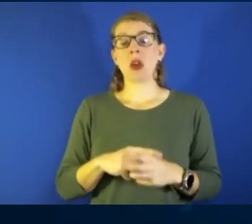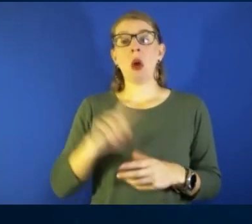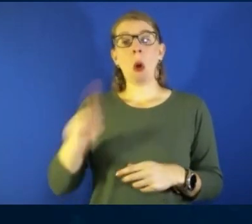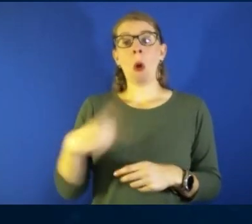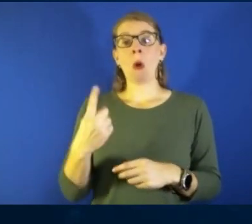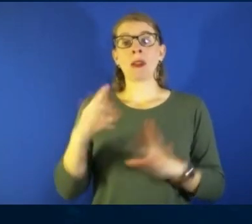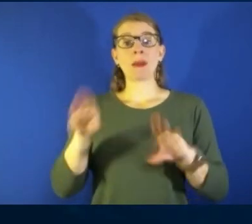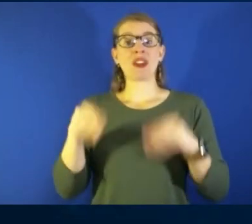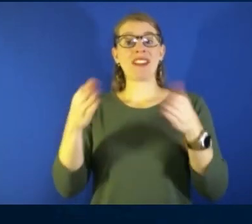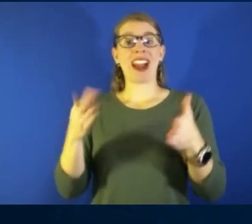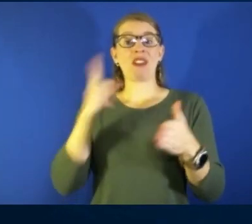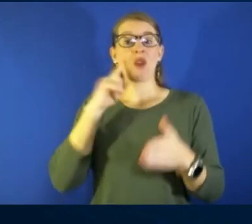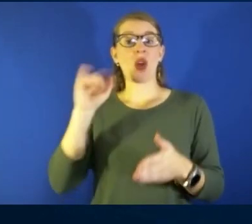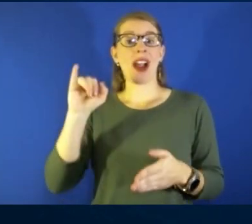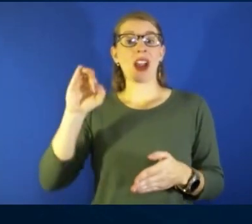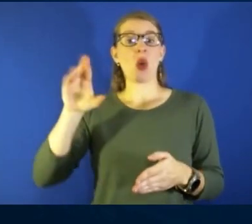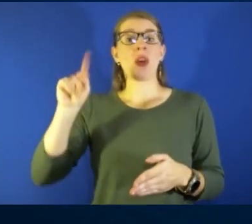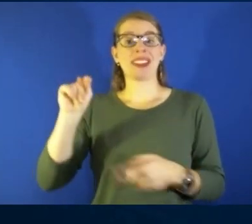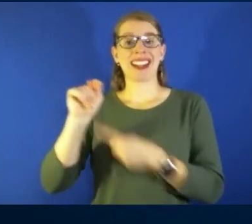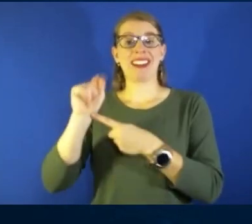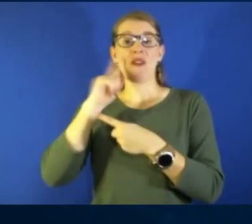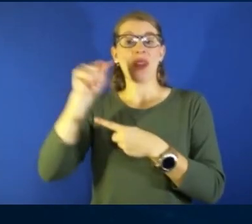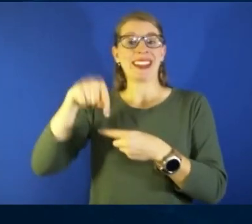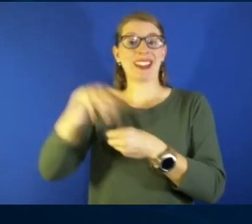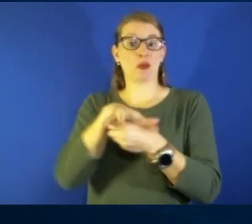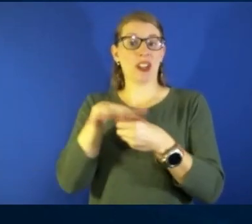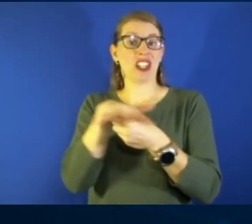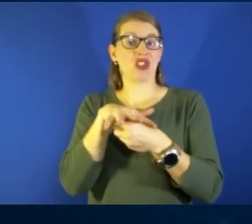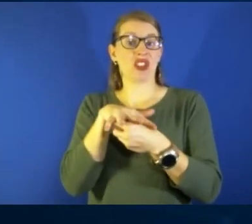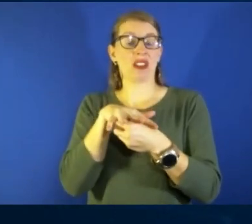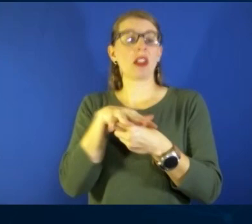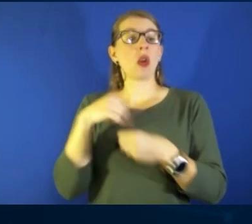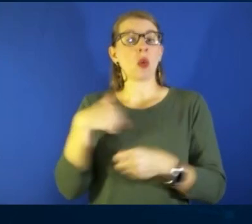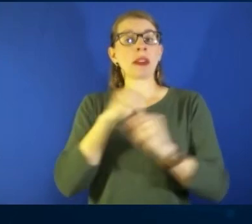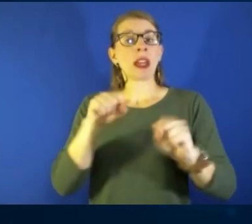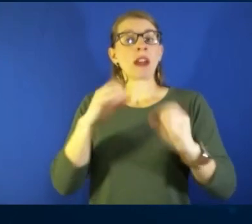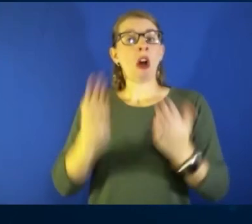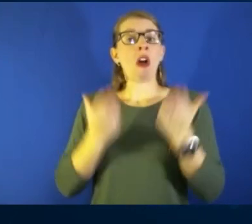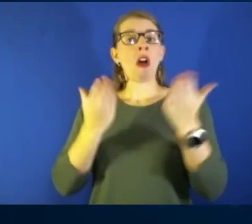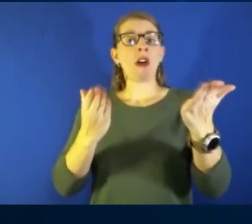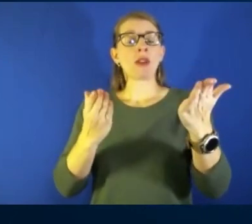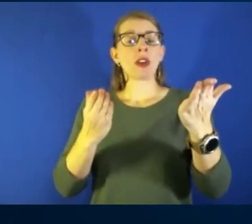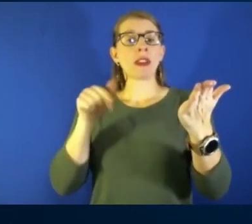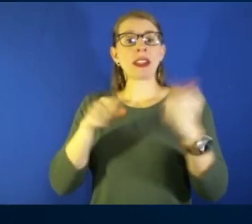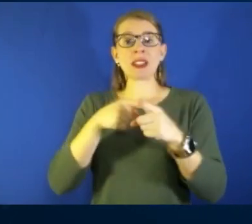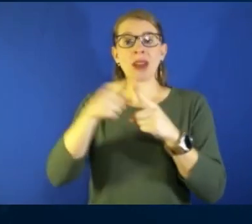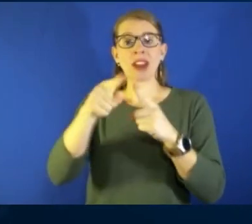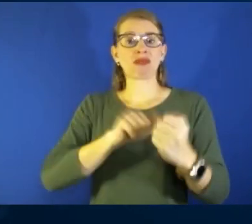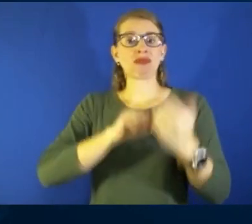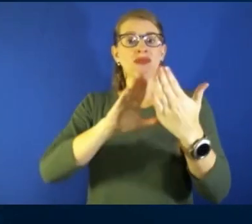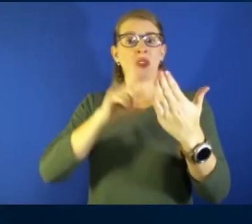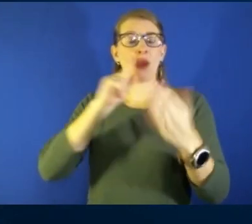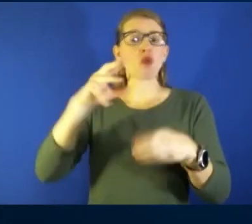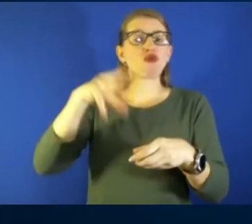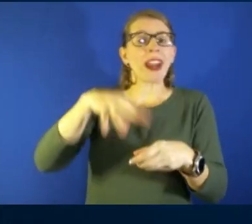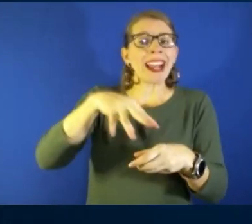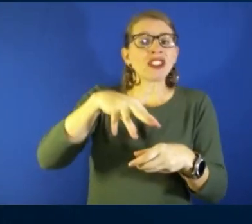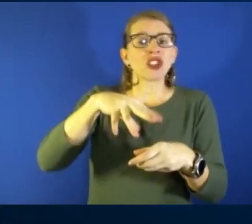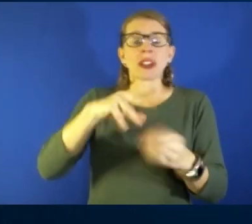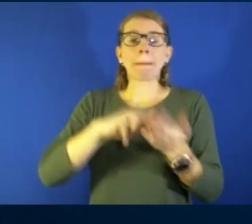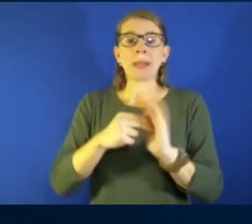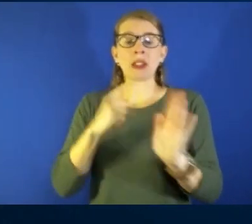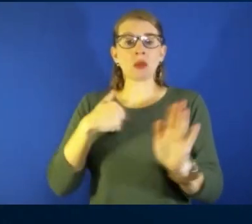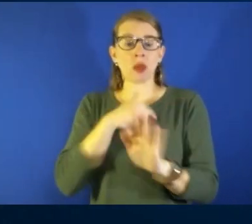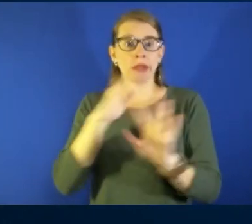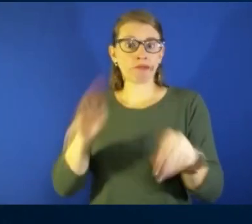for IORT in this region, we can offer this specialized approach to radiation, where we deliver all